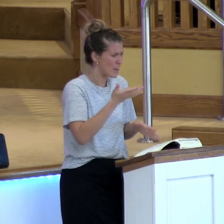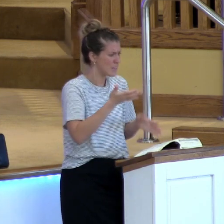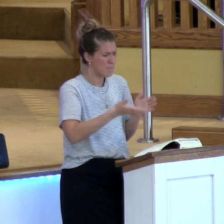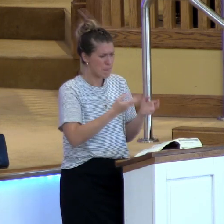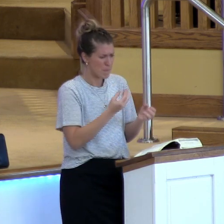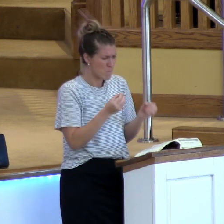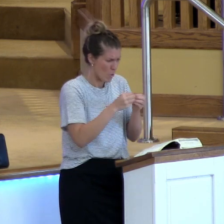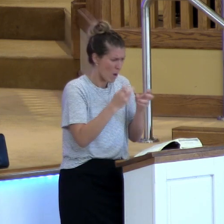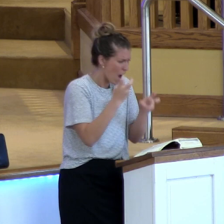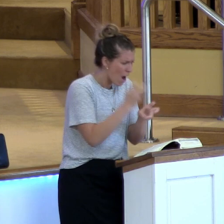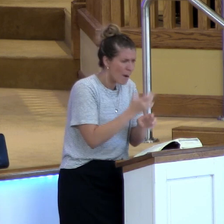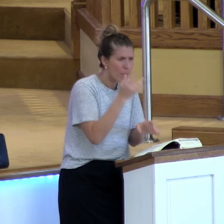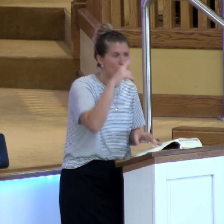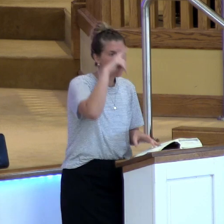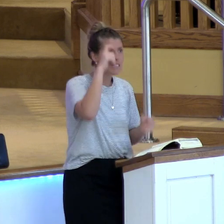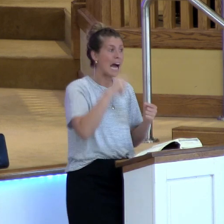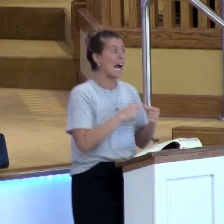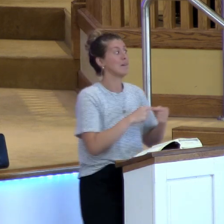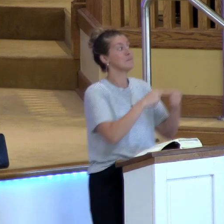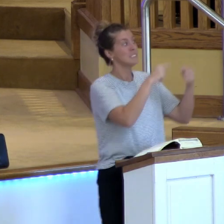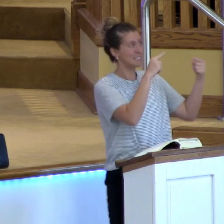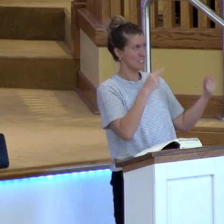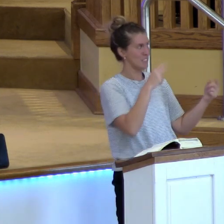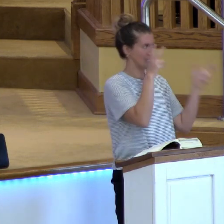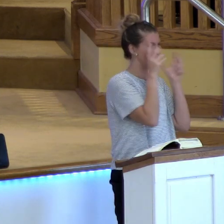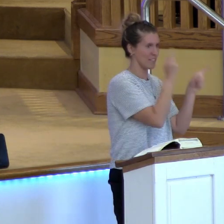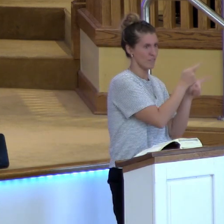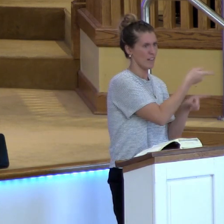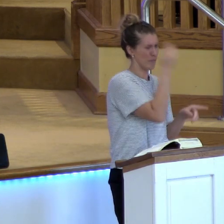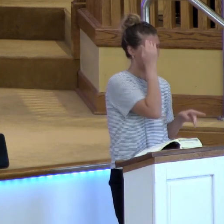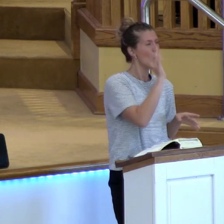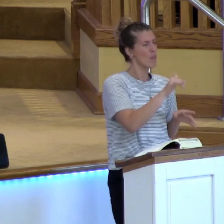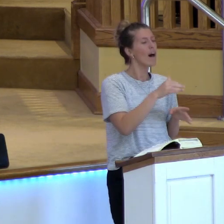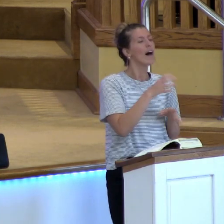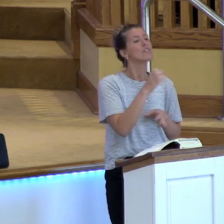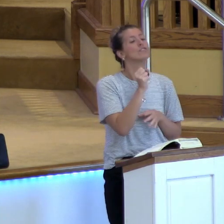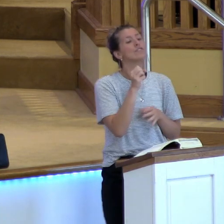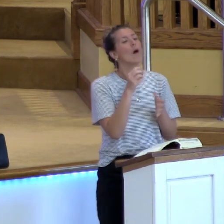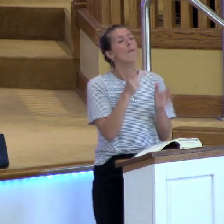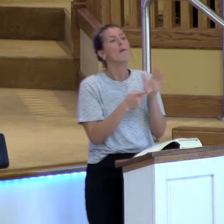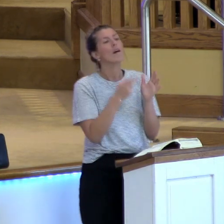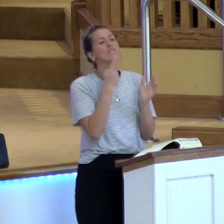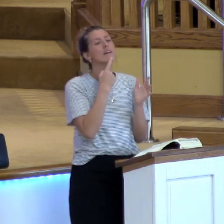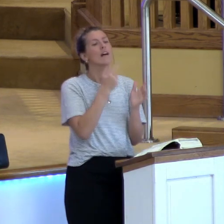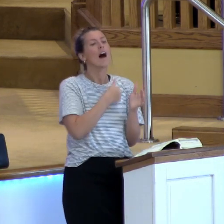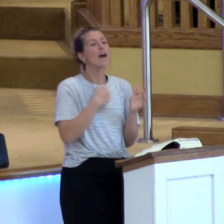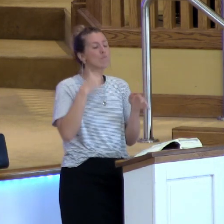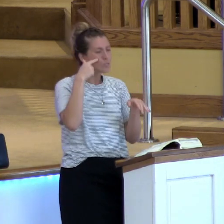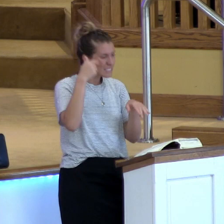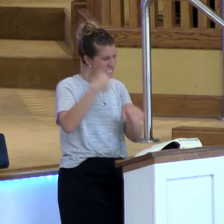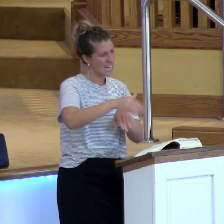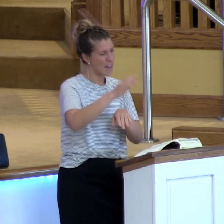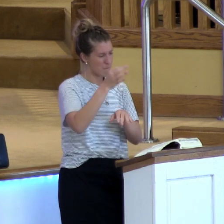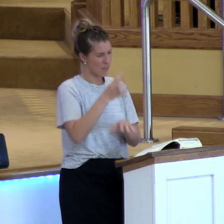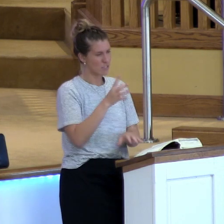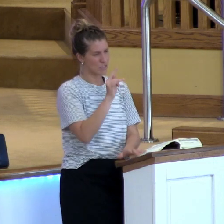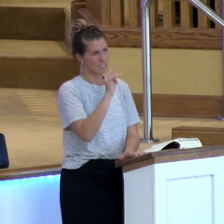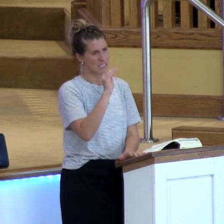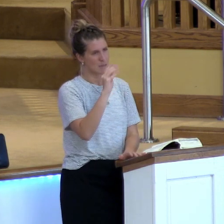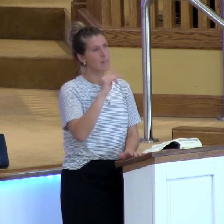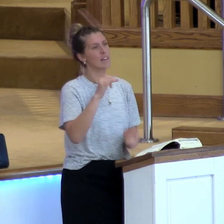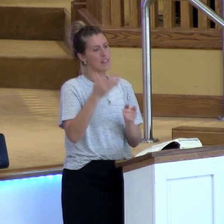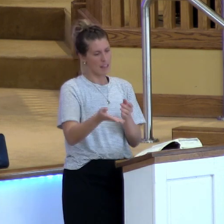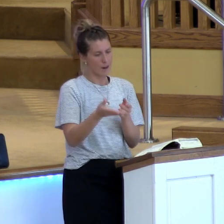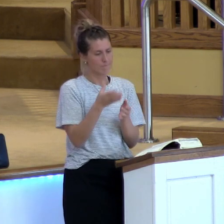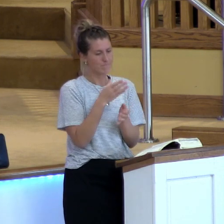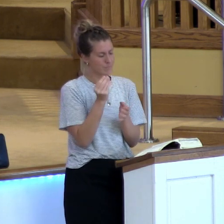it getting more difficult? Well, because of the opposition. We know that. And so here's what Paul says. Paul says, I'm going to send Timotheus there. And Timotheus, our